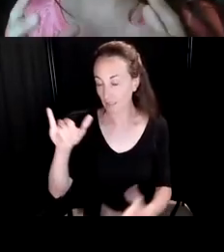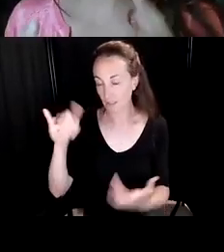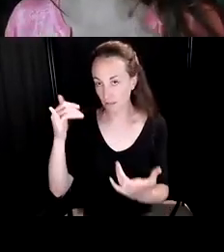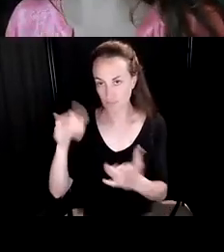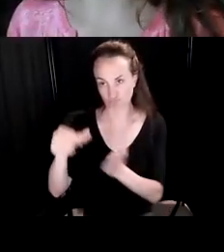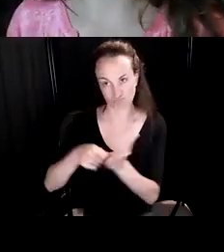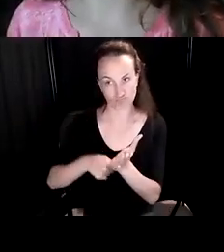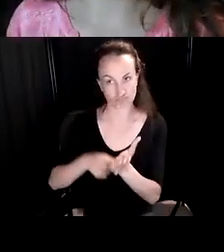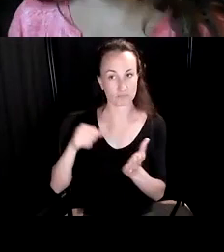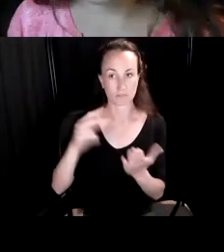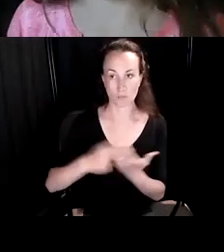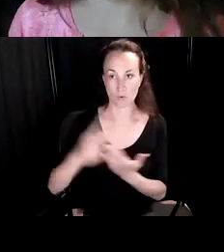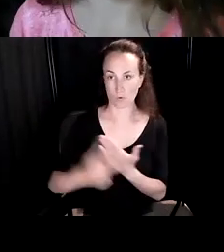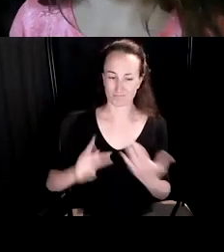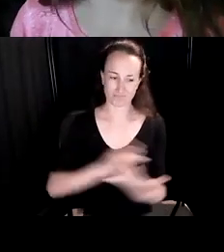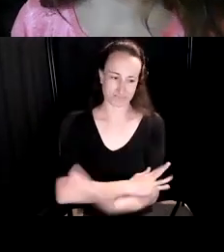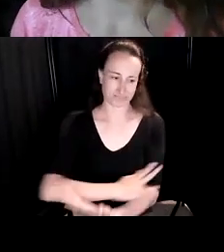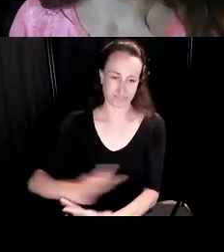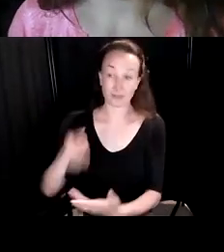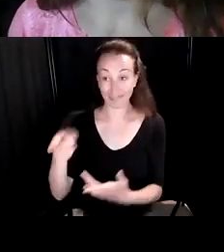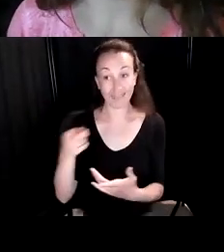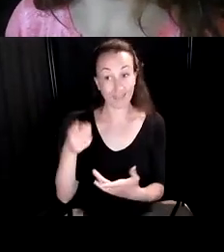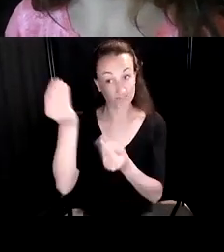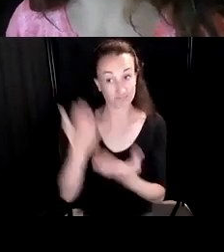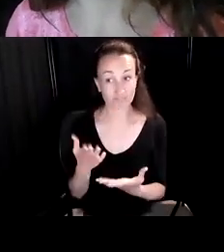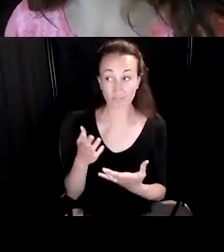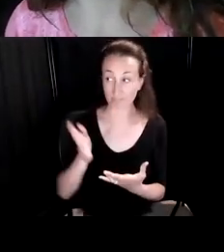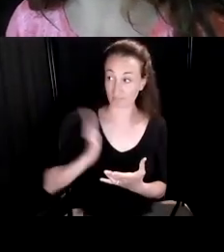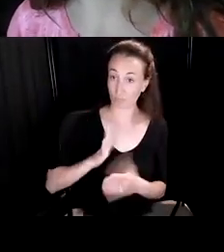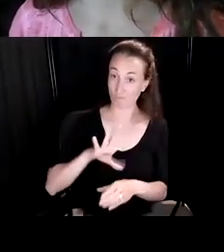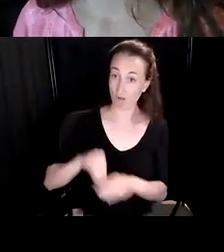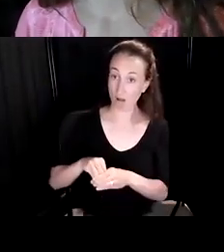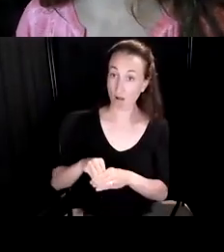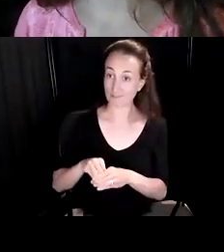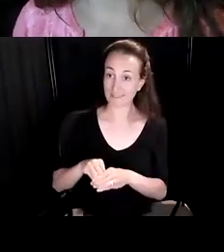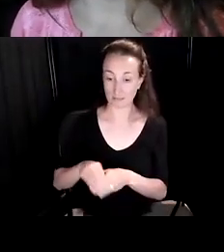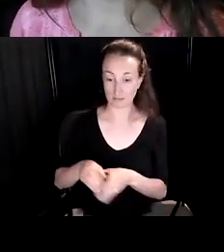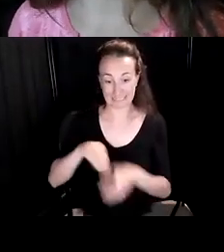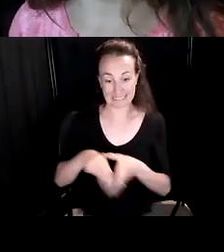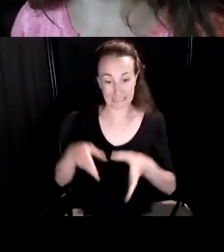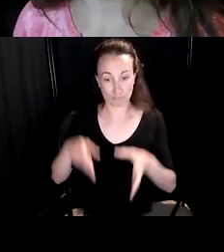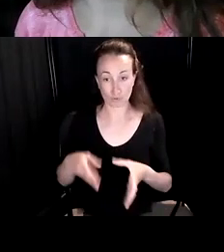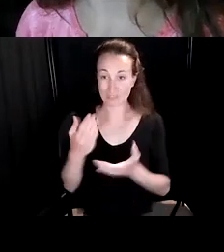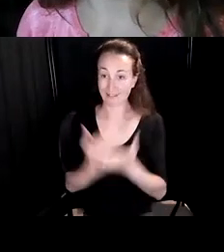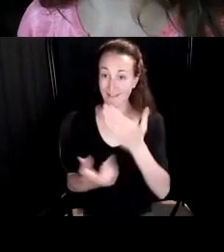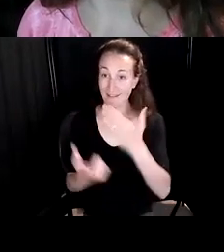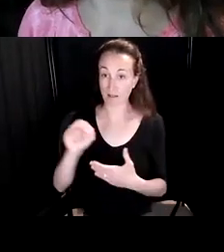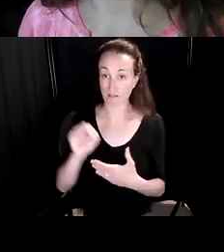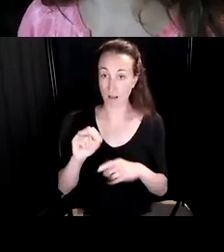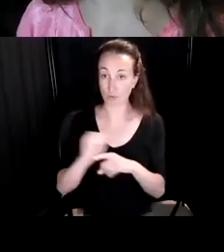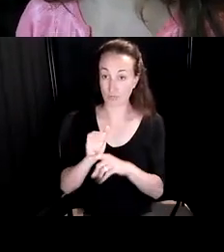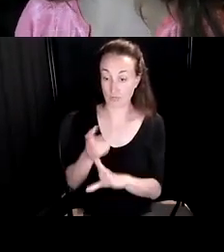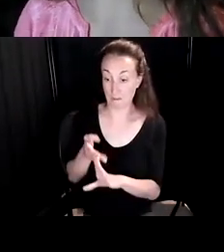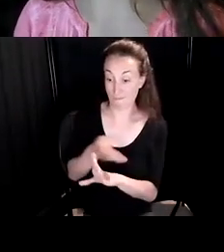time the pandemic hit that they had been involved in hands-on or experiential training immediately prior to the pandemic, and